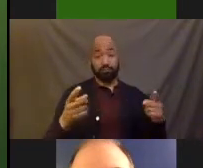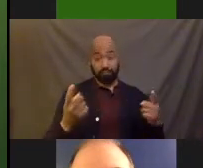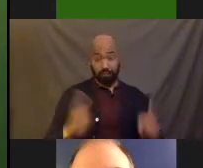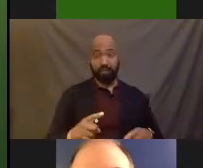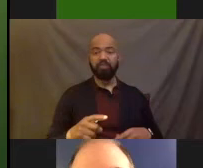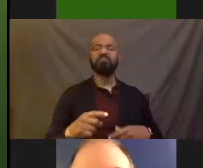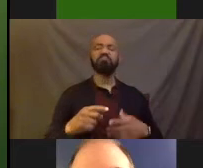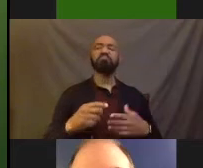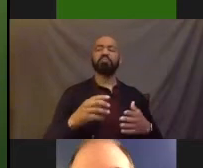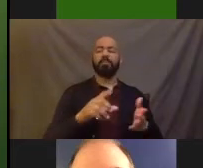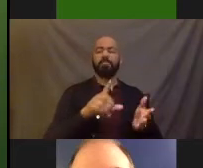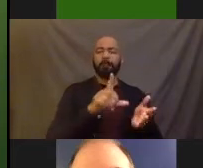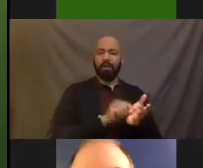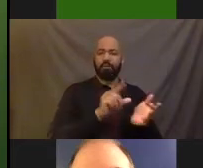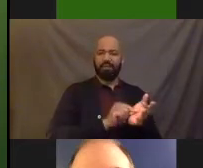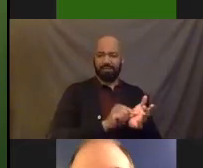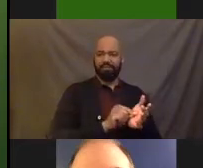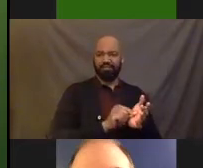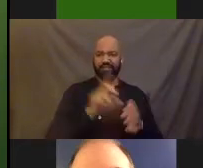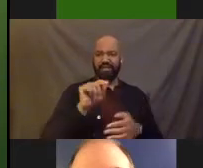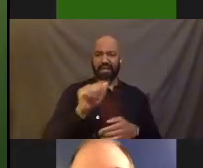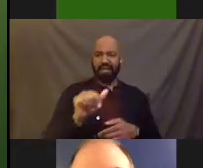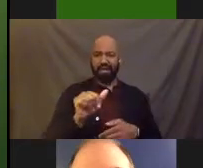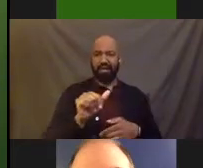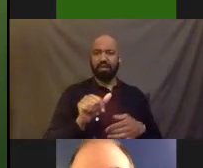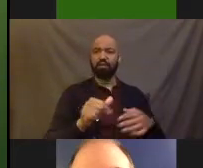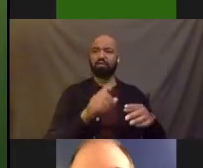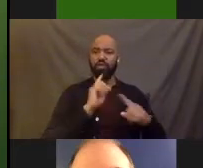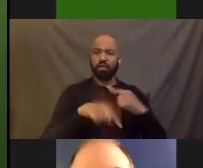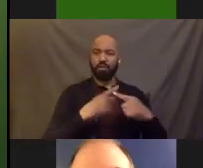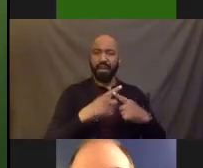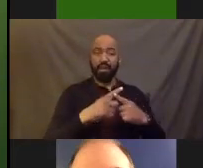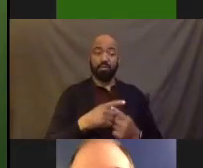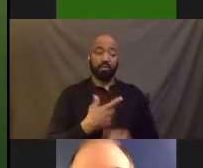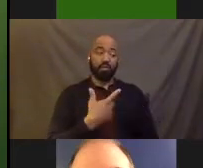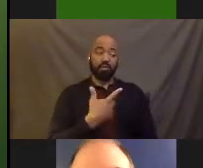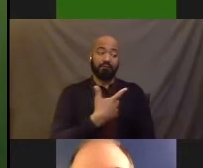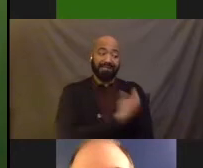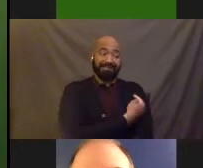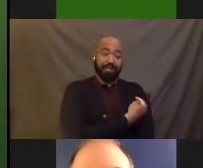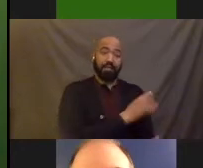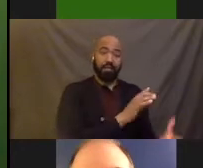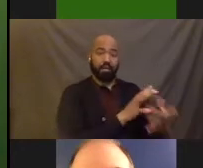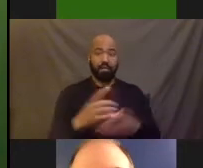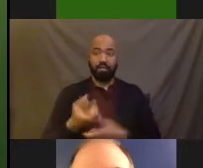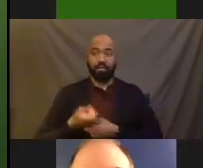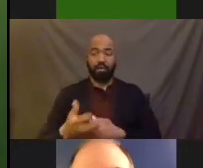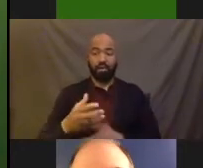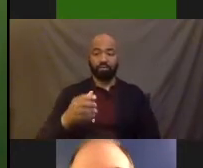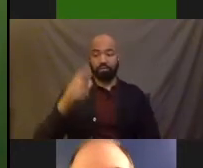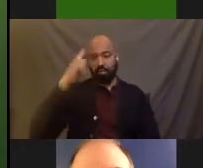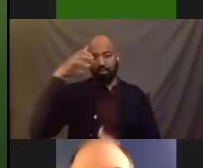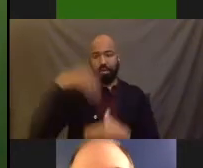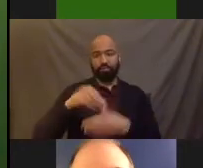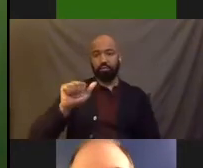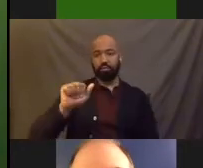published data that has since been debunked about the link between vaccines and autism. It is not true. It's been debunked many, many,